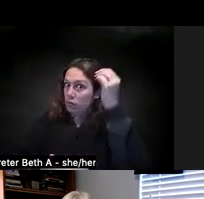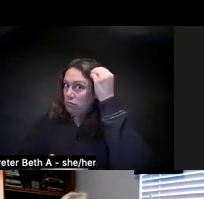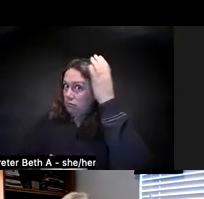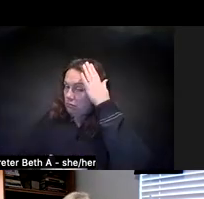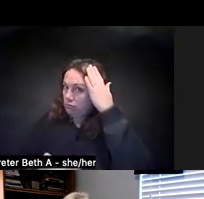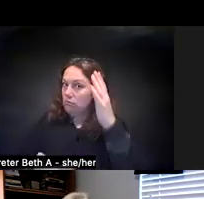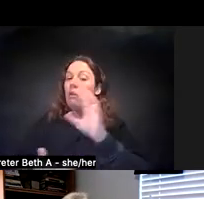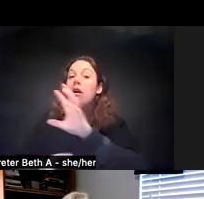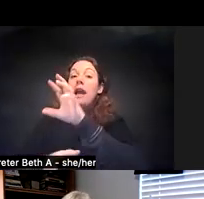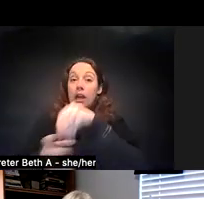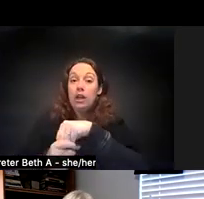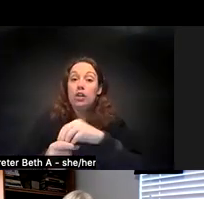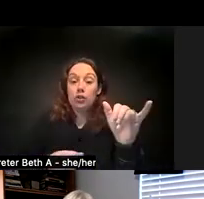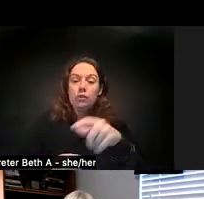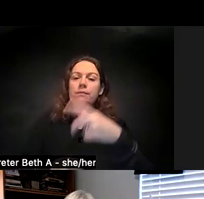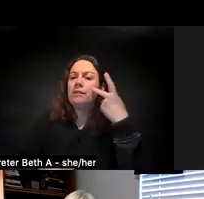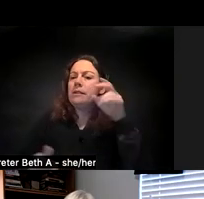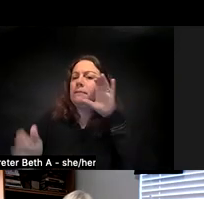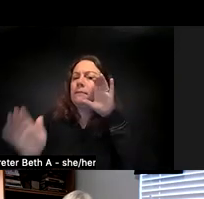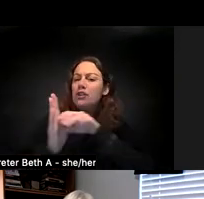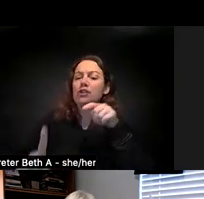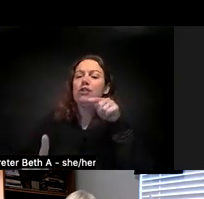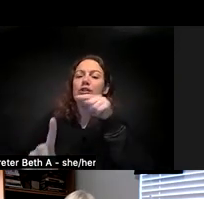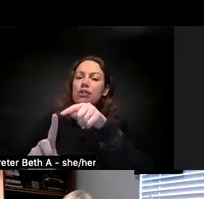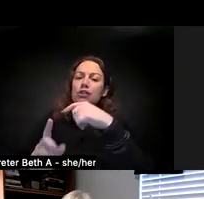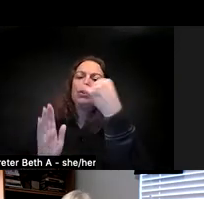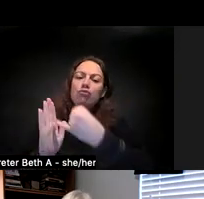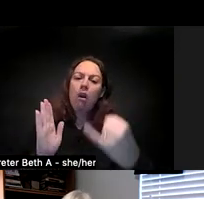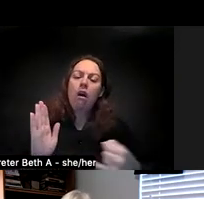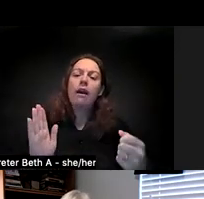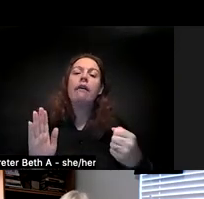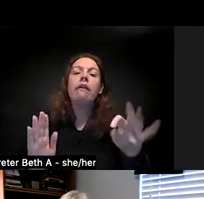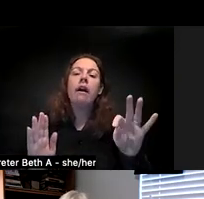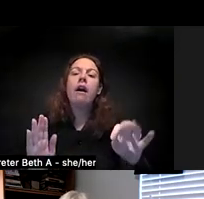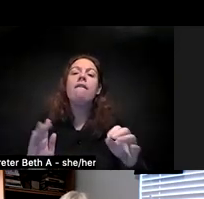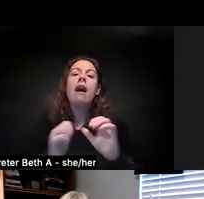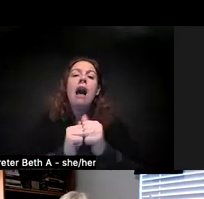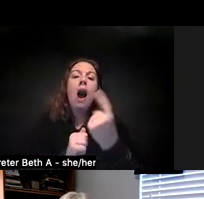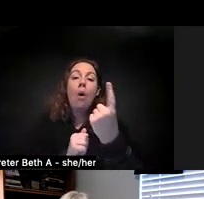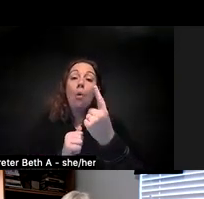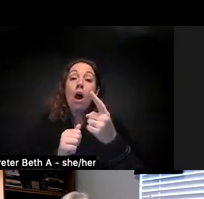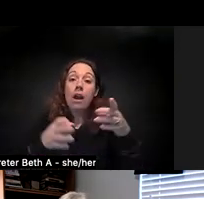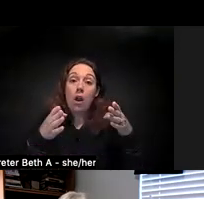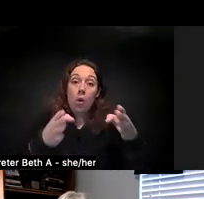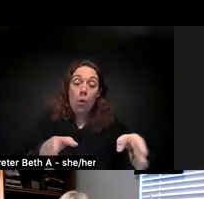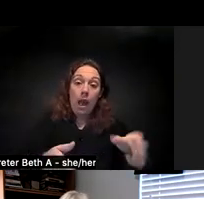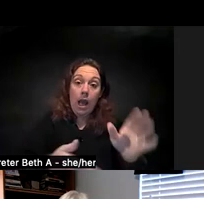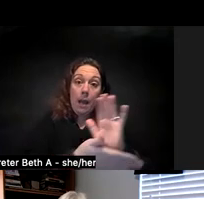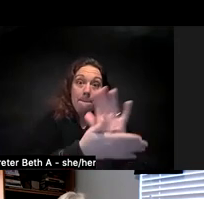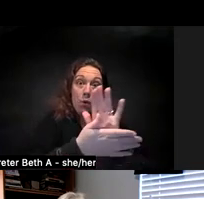It is a drawing, a rendering of basically how one way a movie can